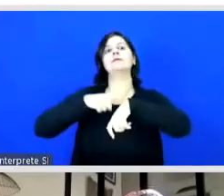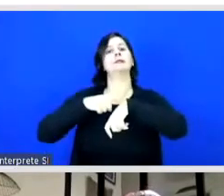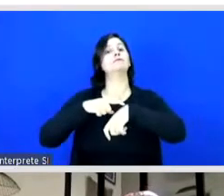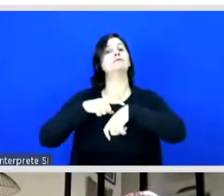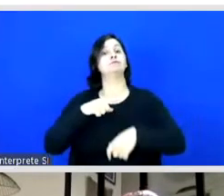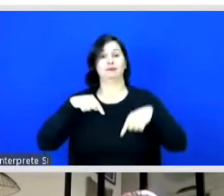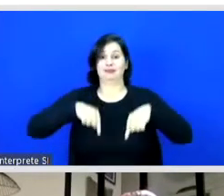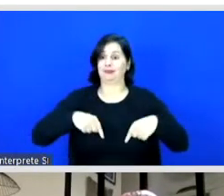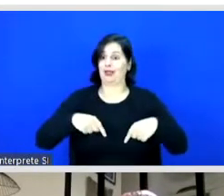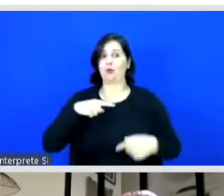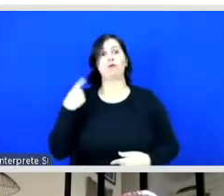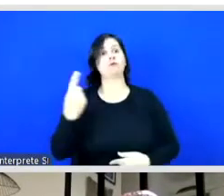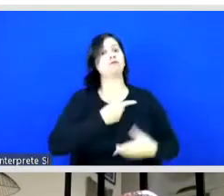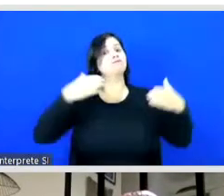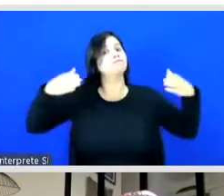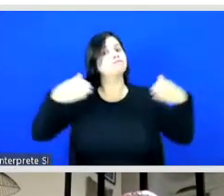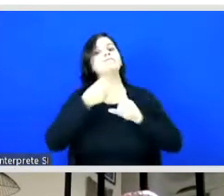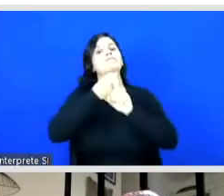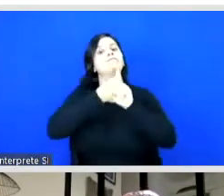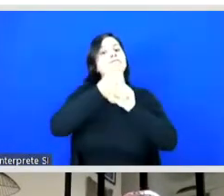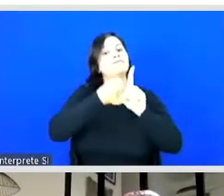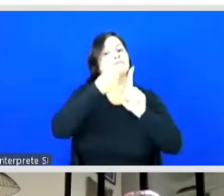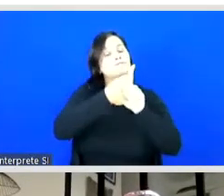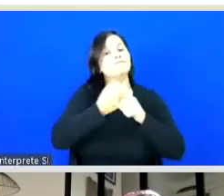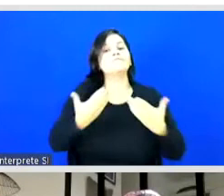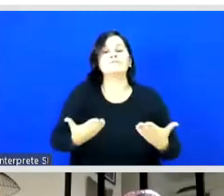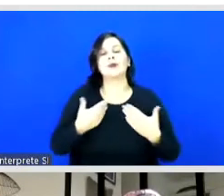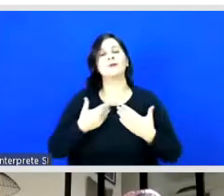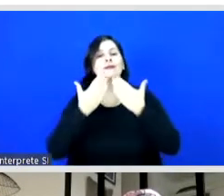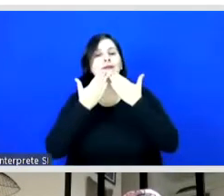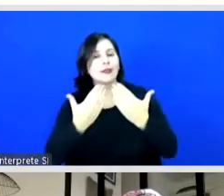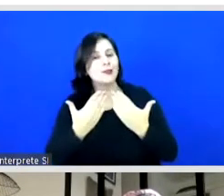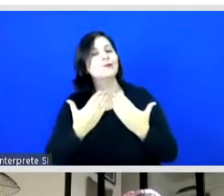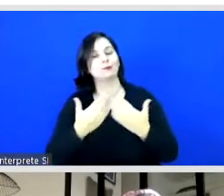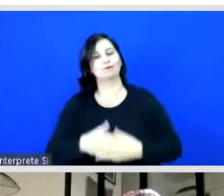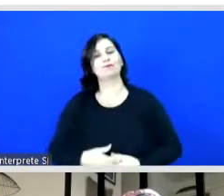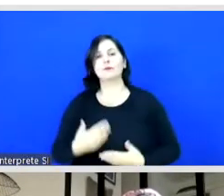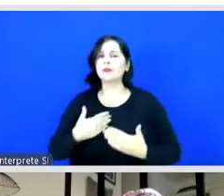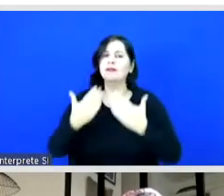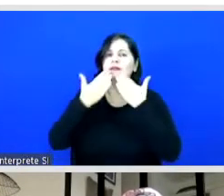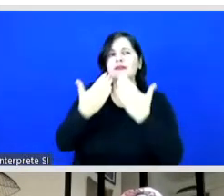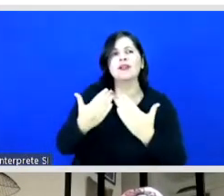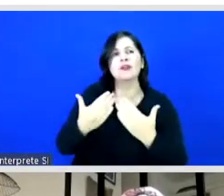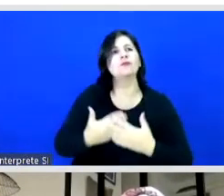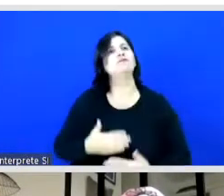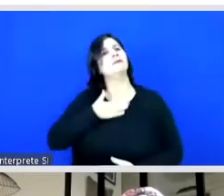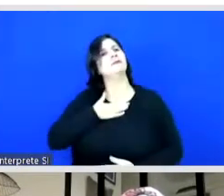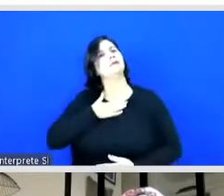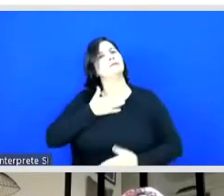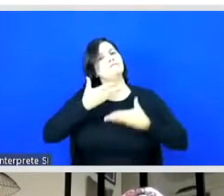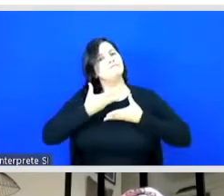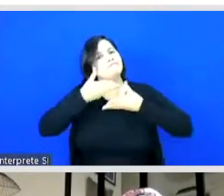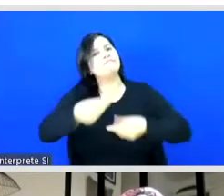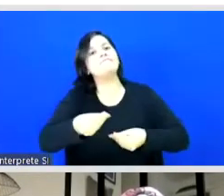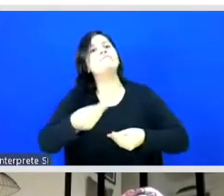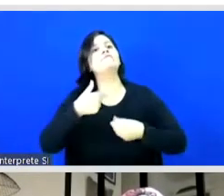Ibrahim, and thank you for being so clear in your account and also for respecting the time. Next